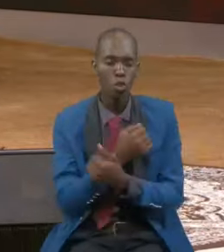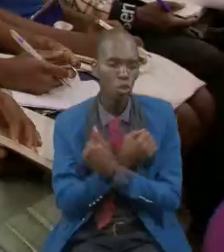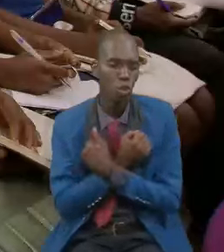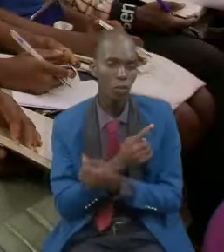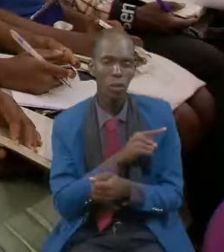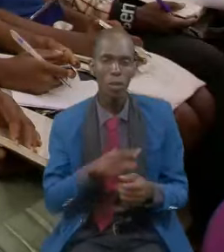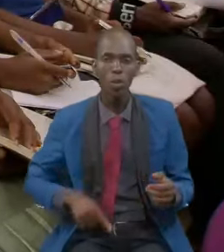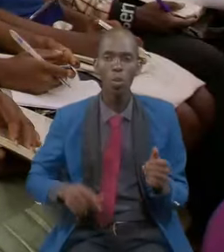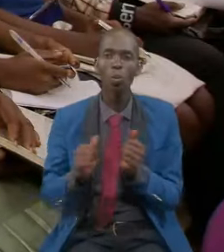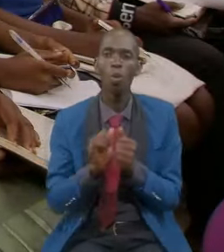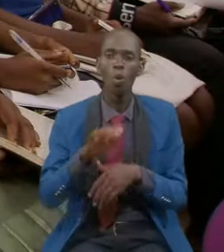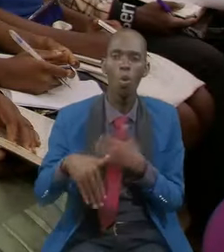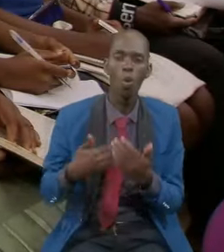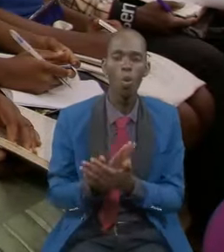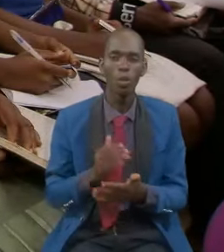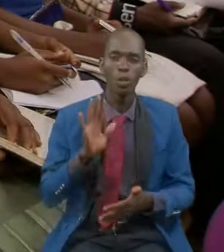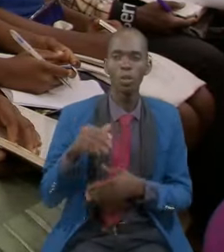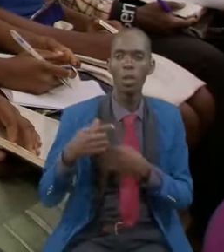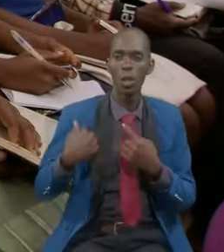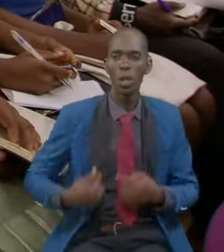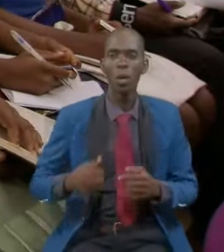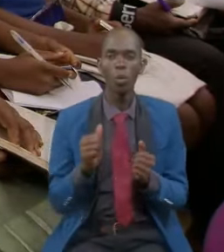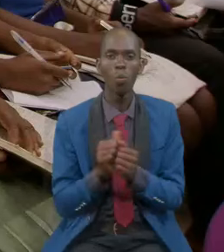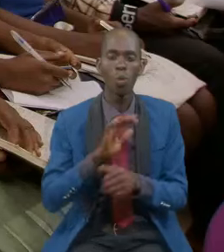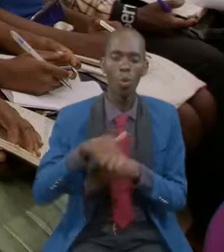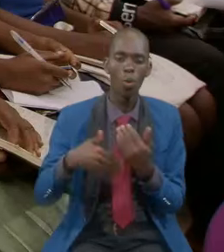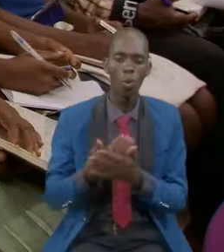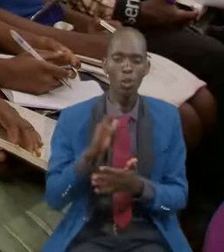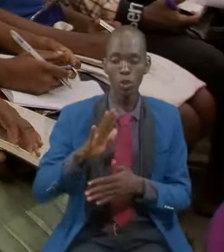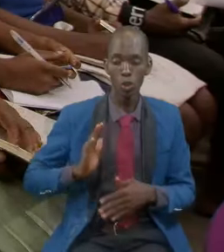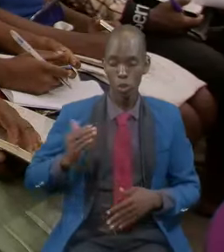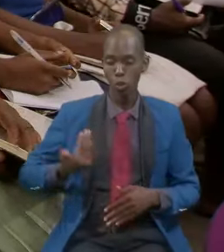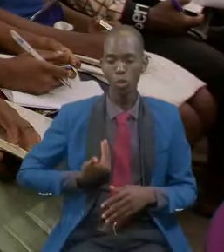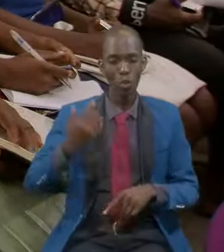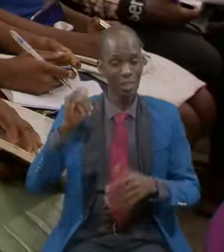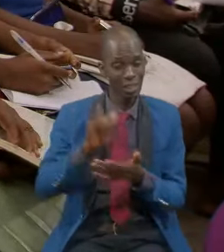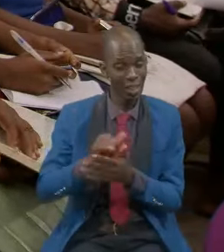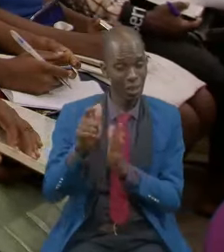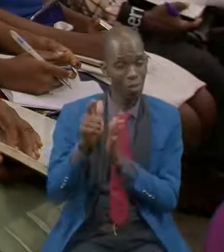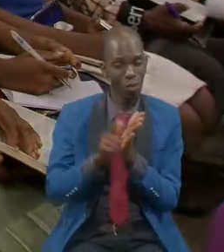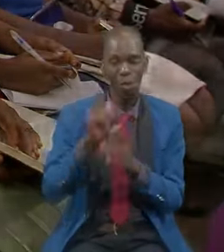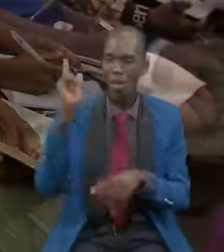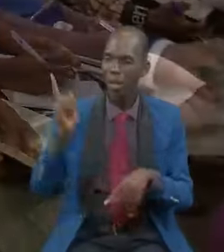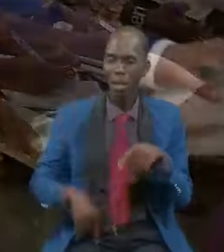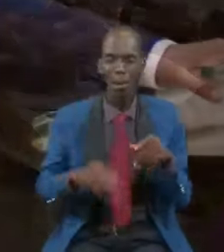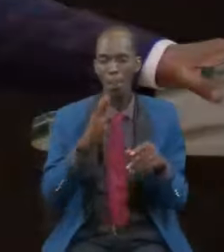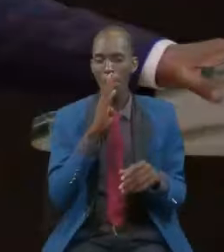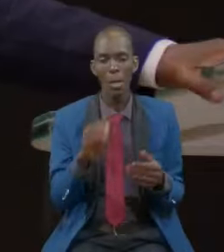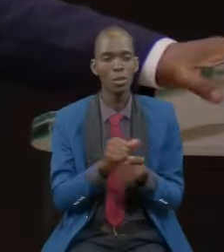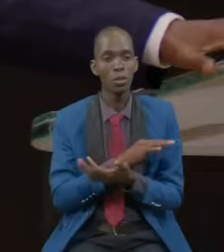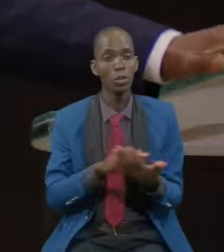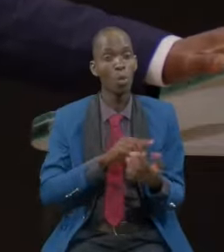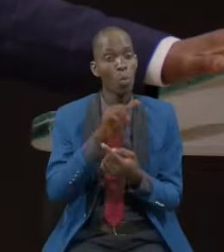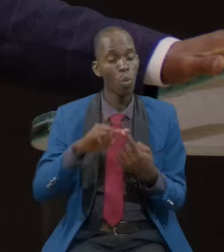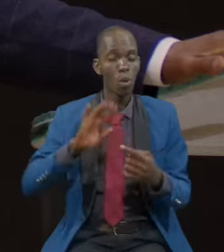your soul, all your mind, that one can never be abolished. Actually, when we get to heaven,